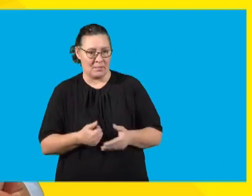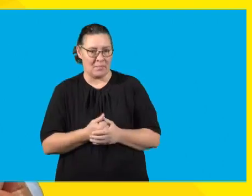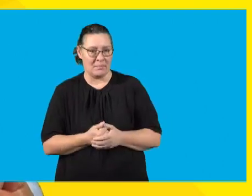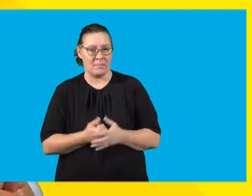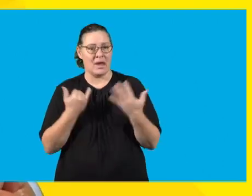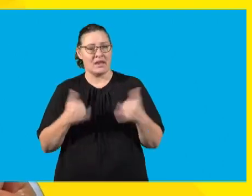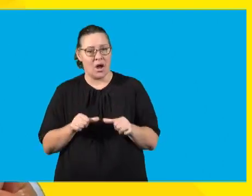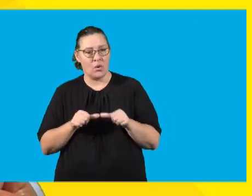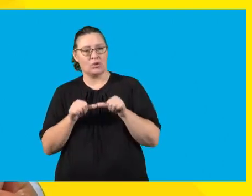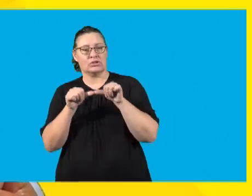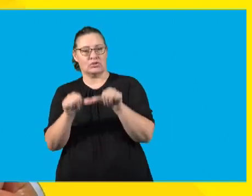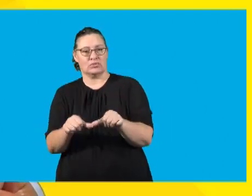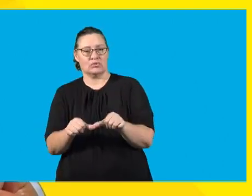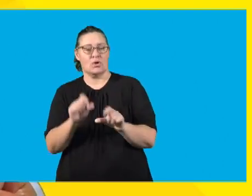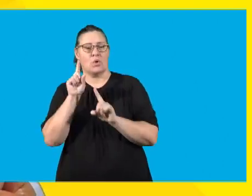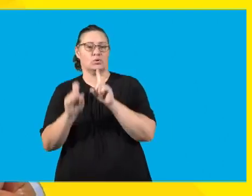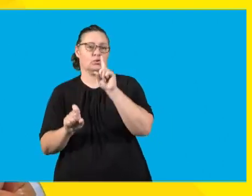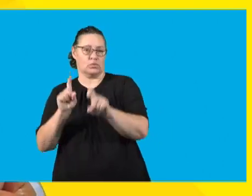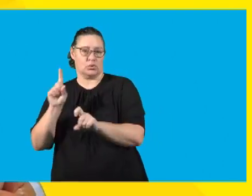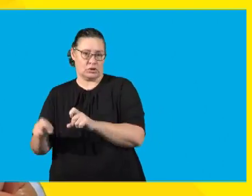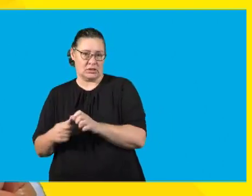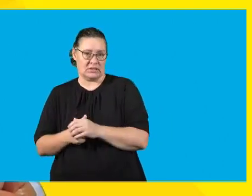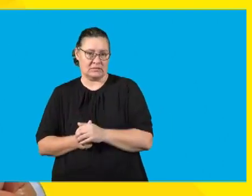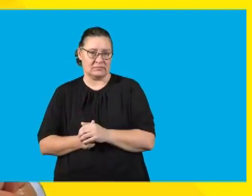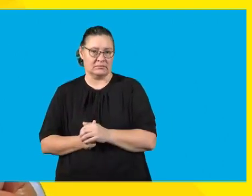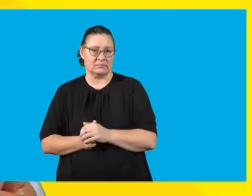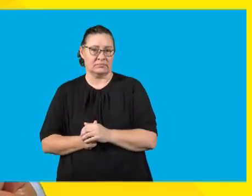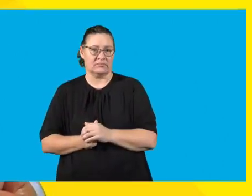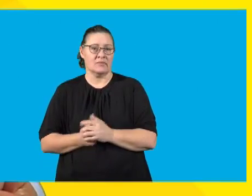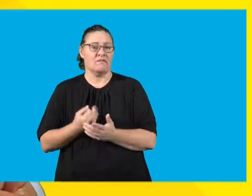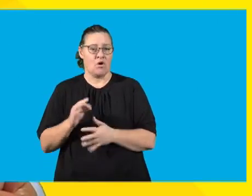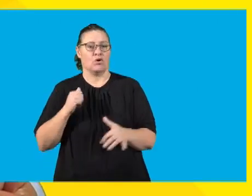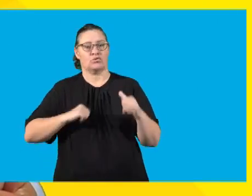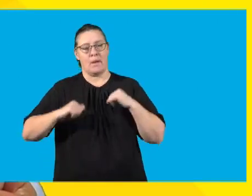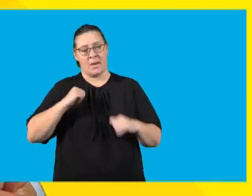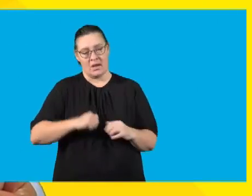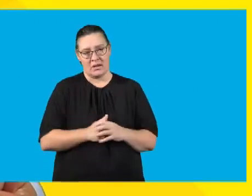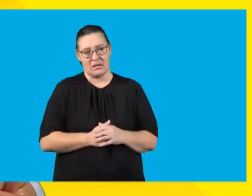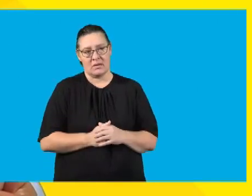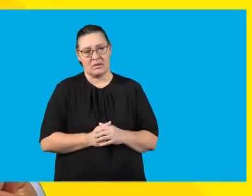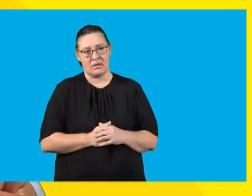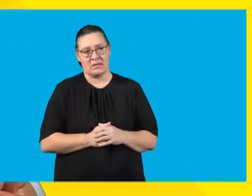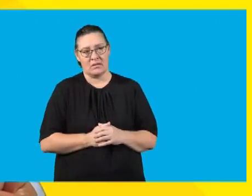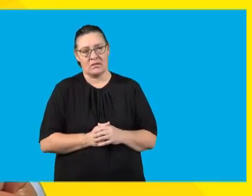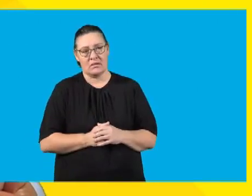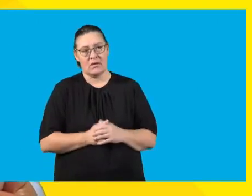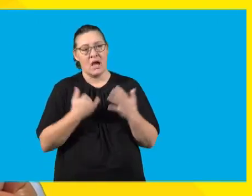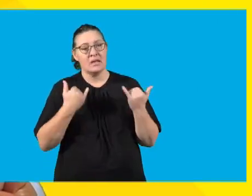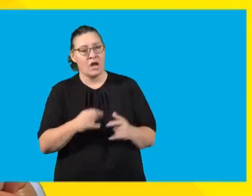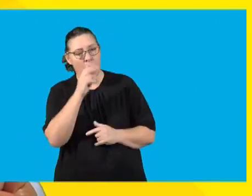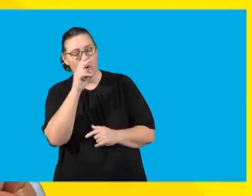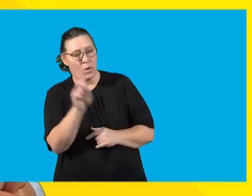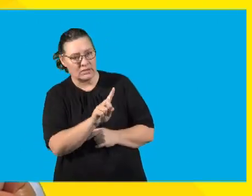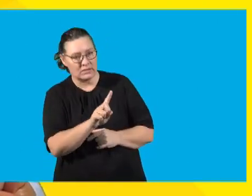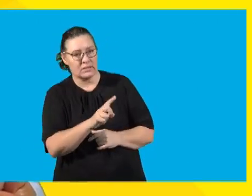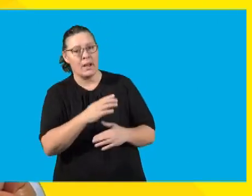Welcome back, learners. We will now be continuing our questions, all right, on our drama. And remember, we now